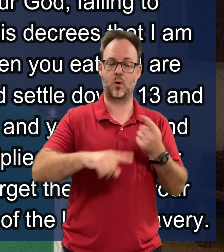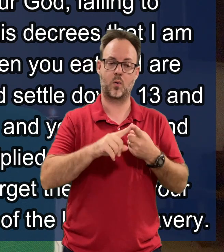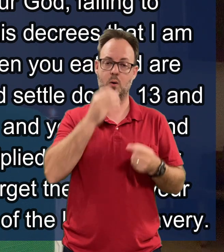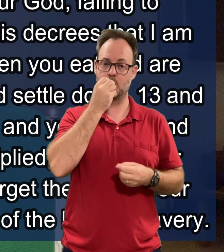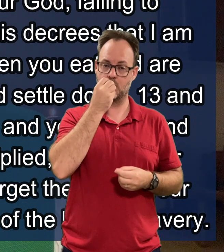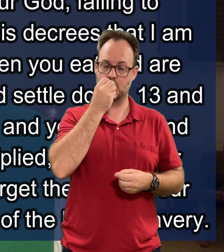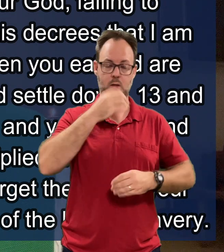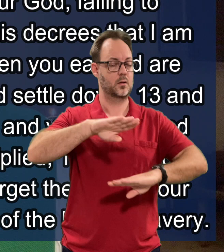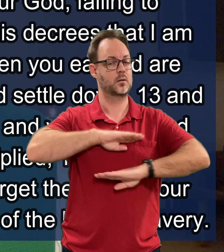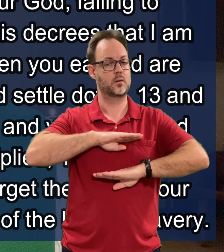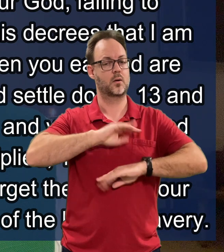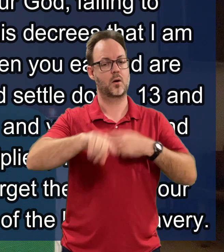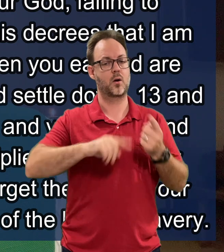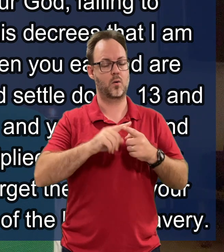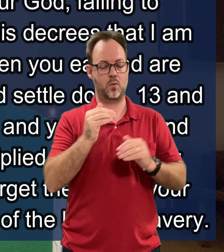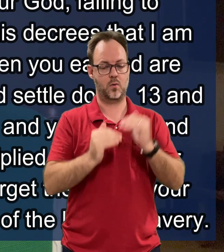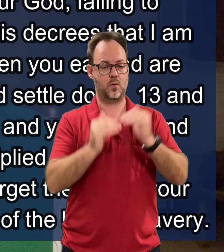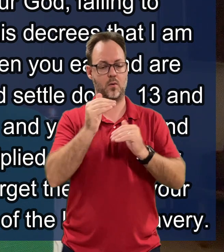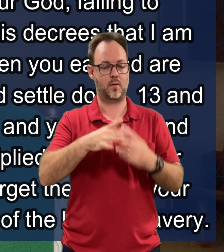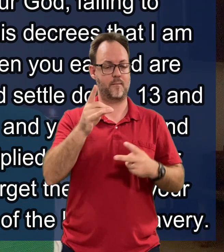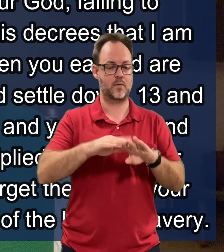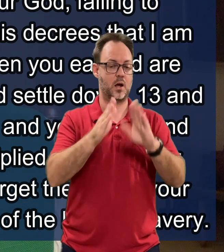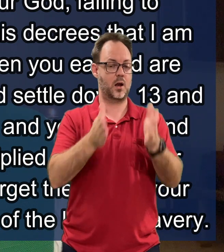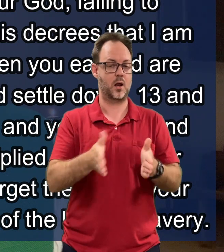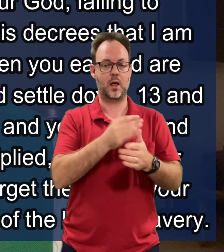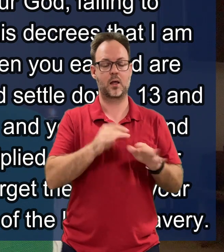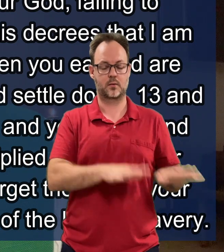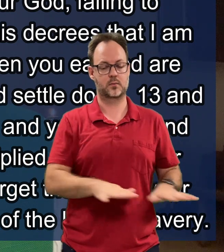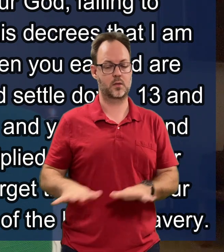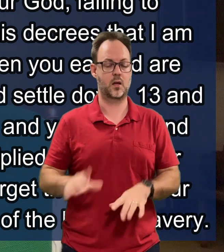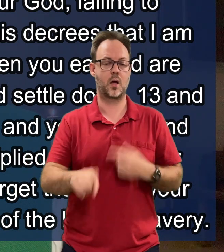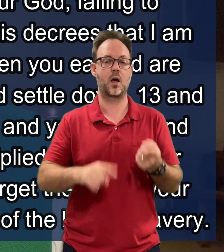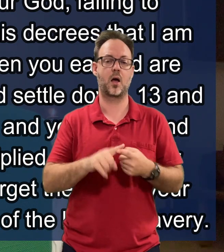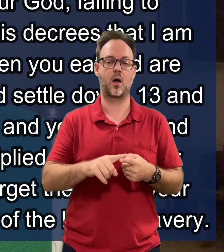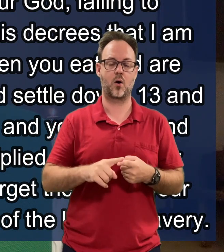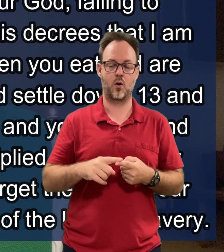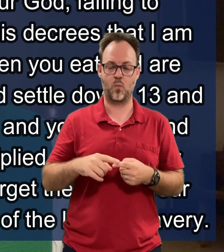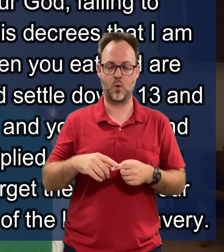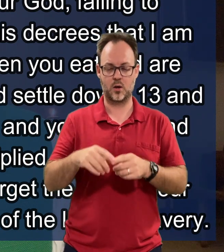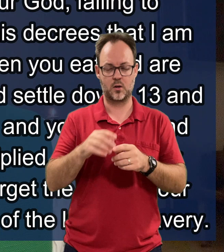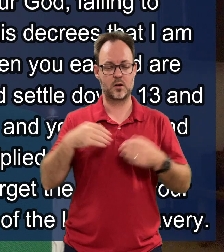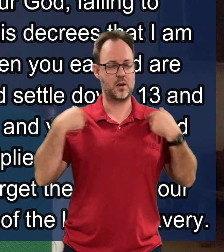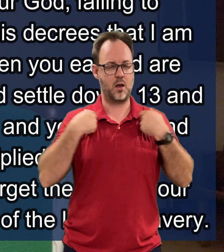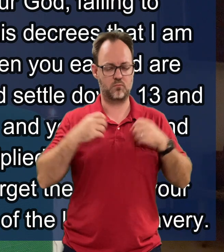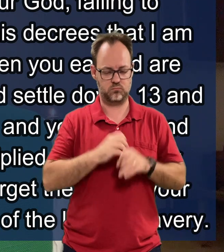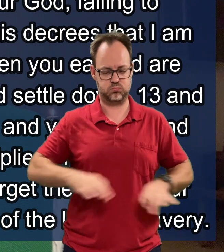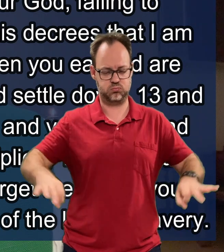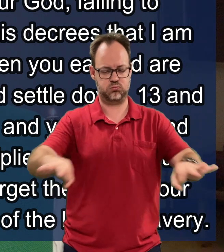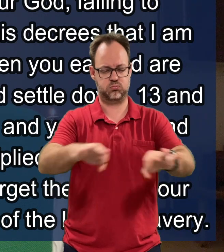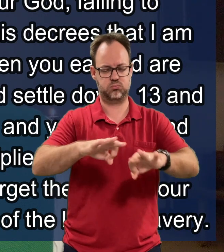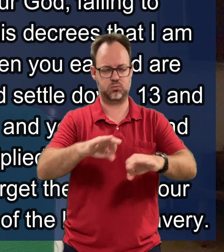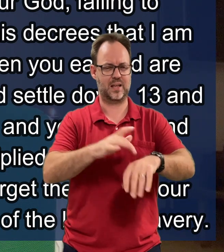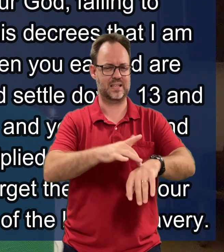are satisfied, when you build fine houses and settle down, and when your herds and flocks grow large and your silver